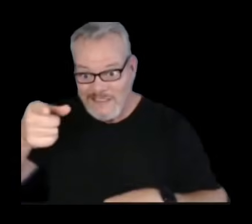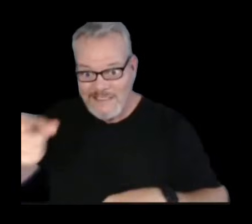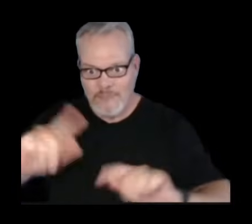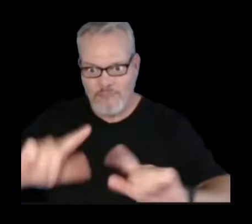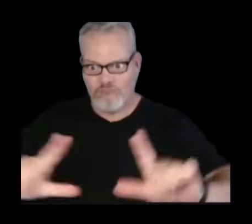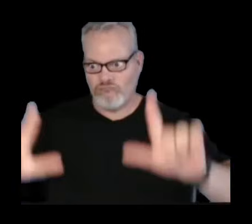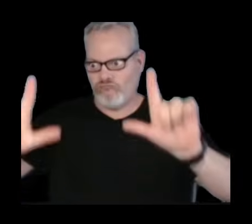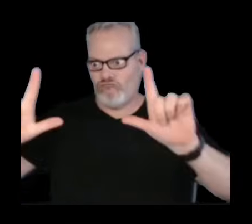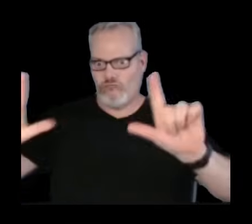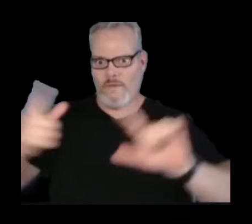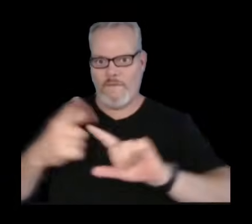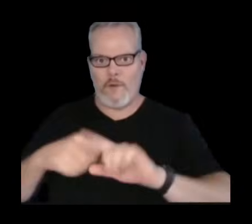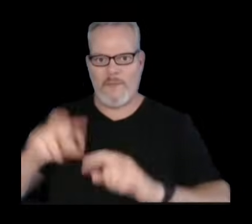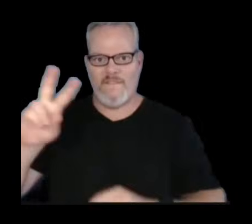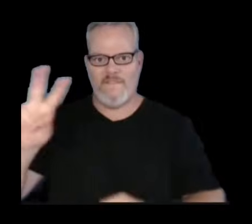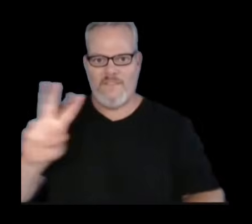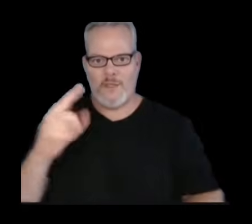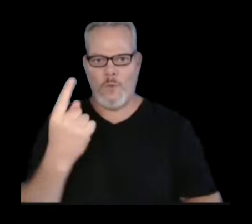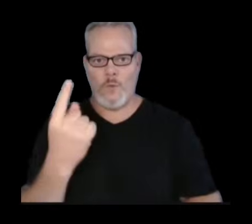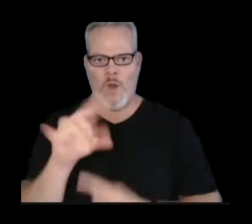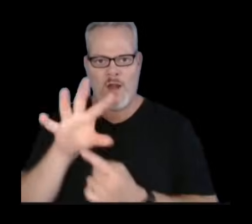camera, live as we record.